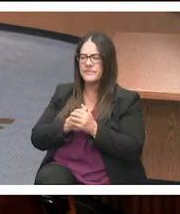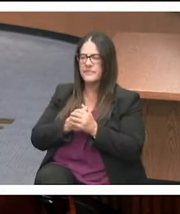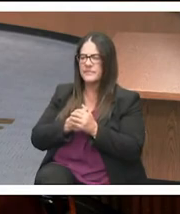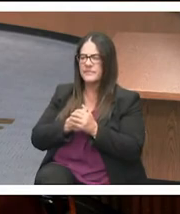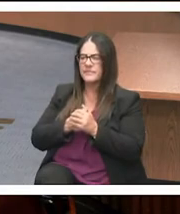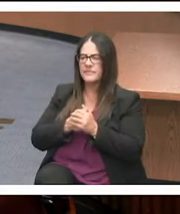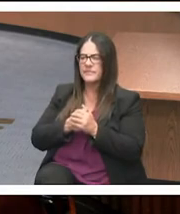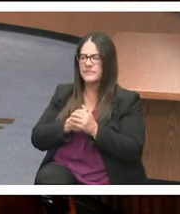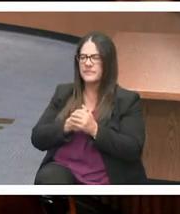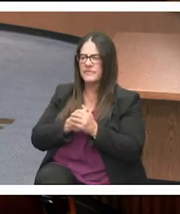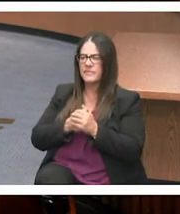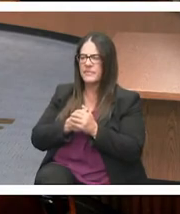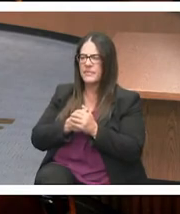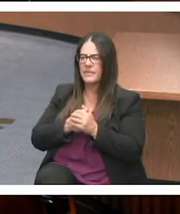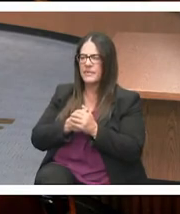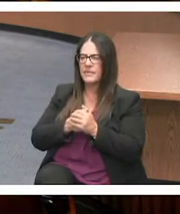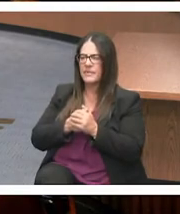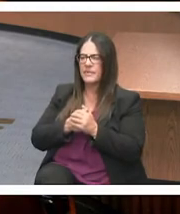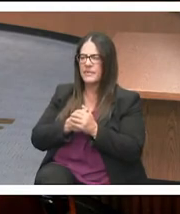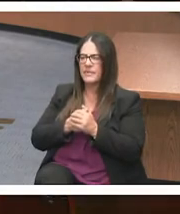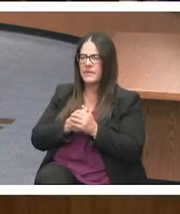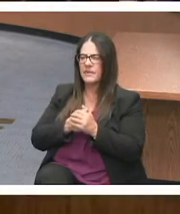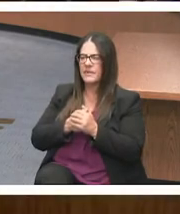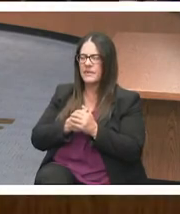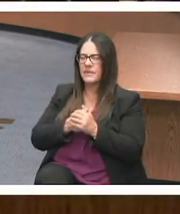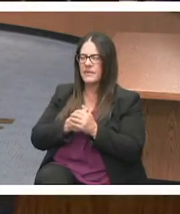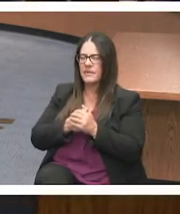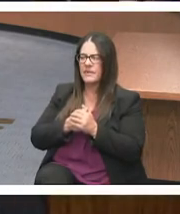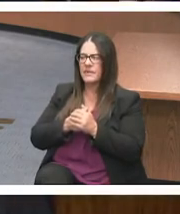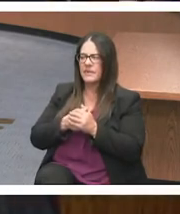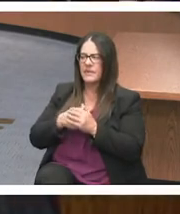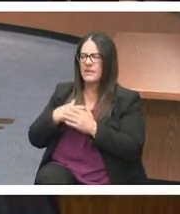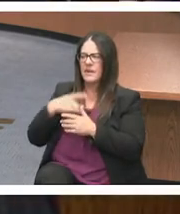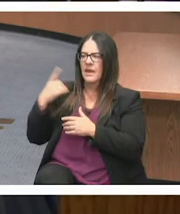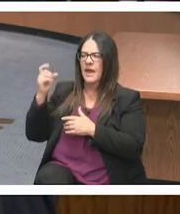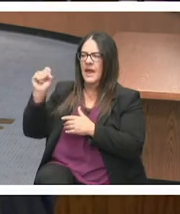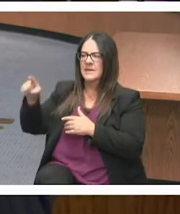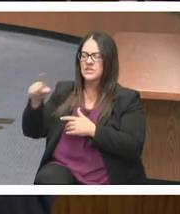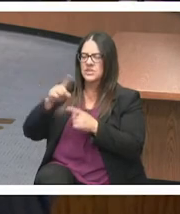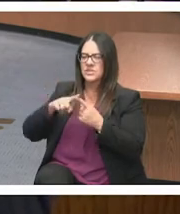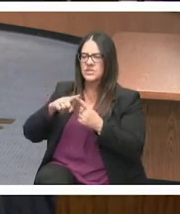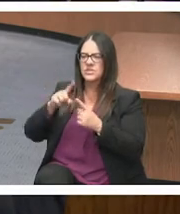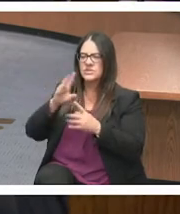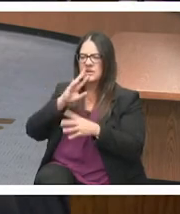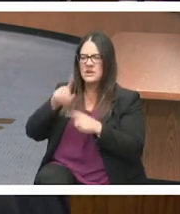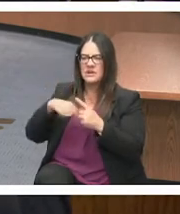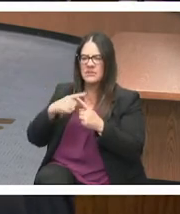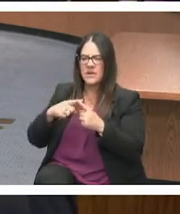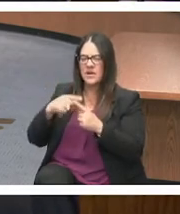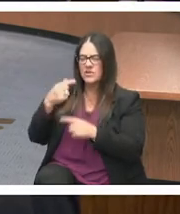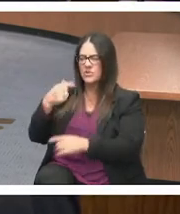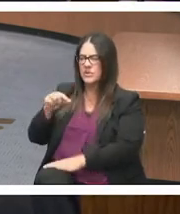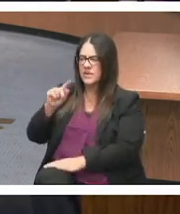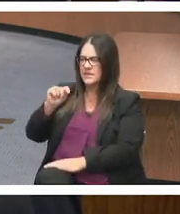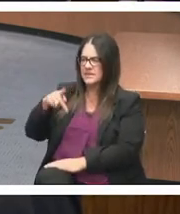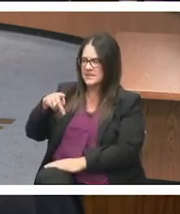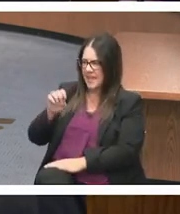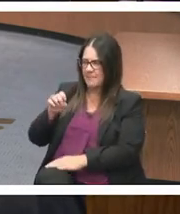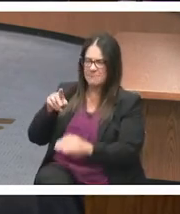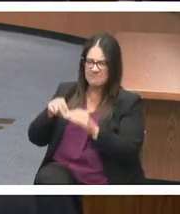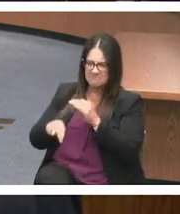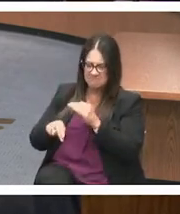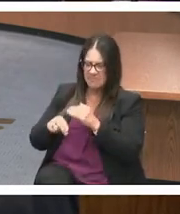portfolio? Yeah, so I would ask you to listen closely to the way that I describe green tape. And I think that, you